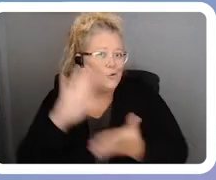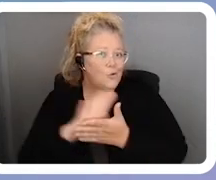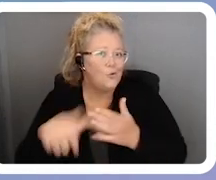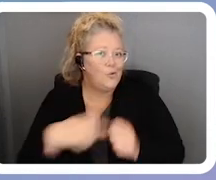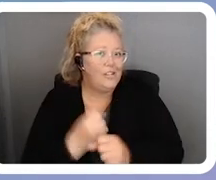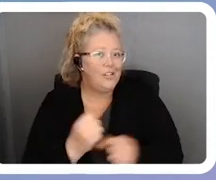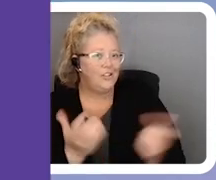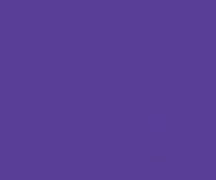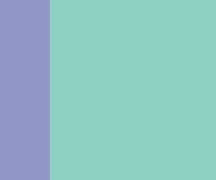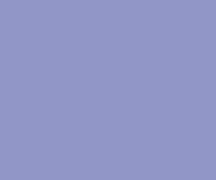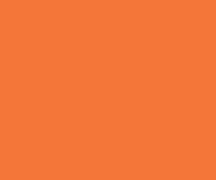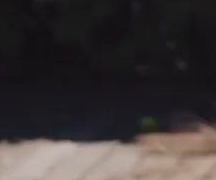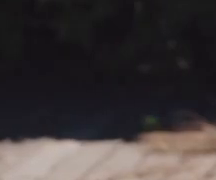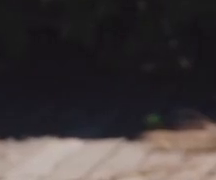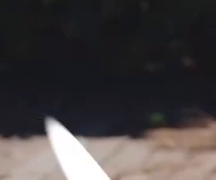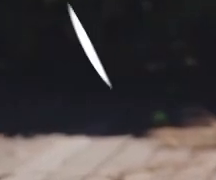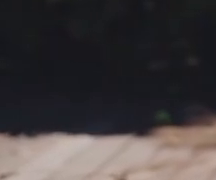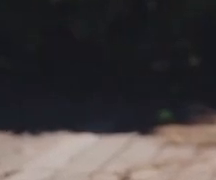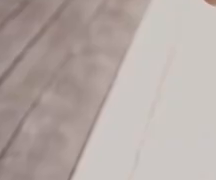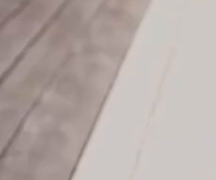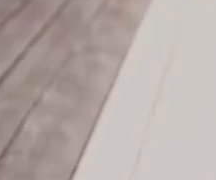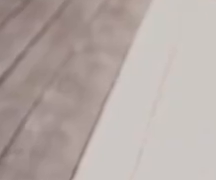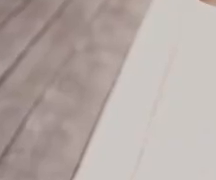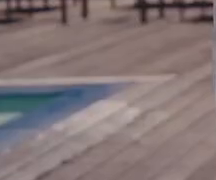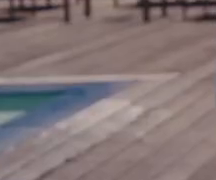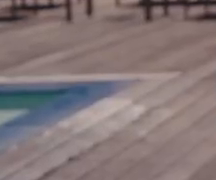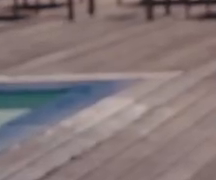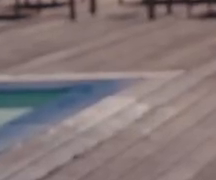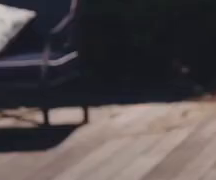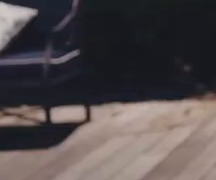the upcoming school year.